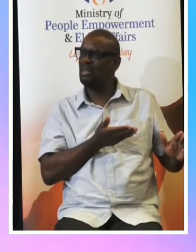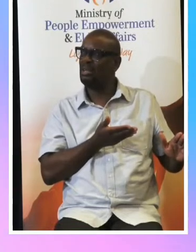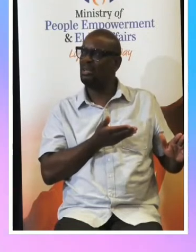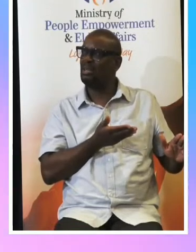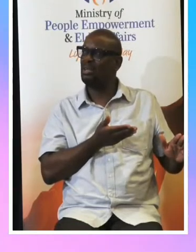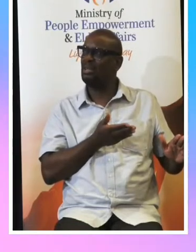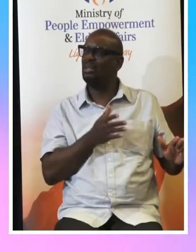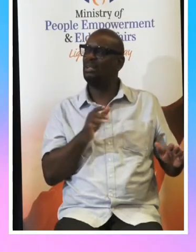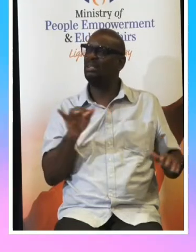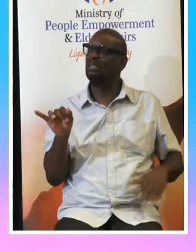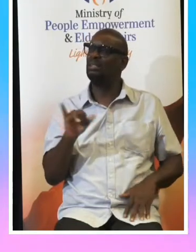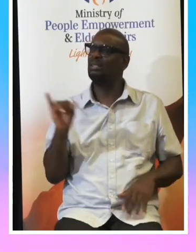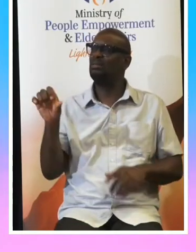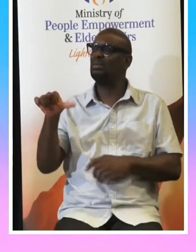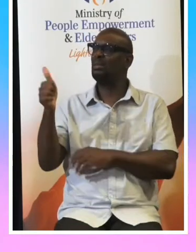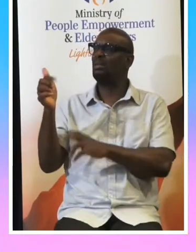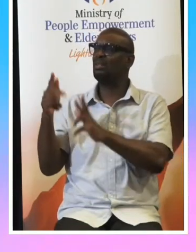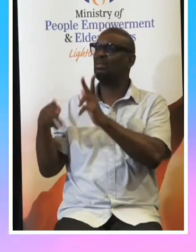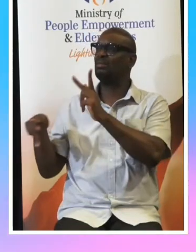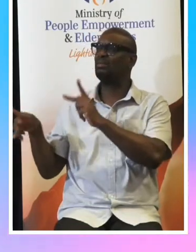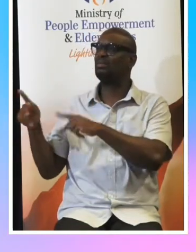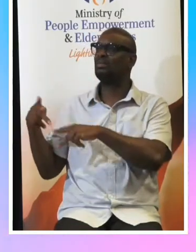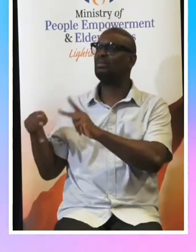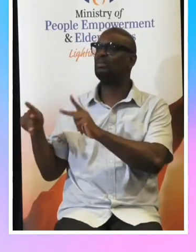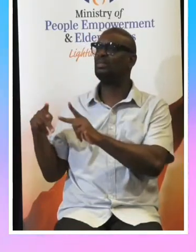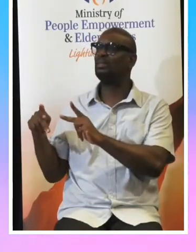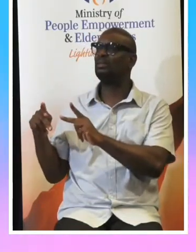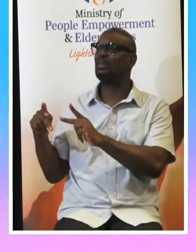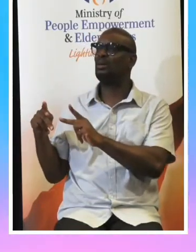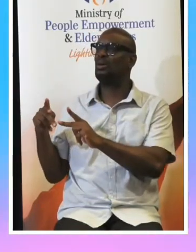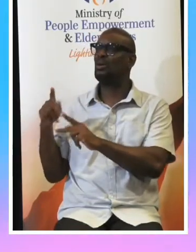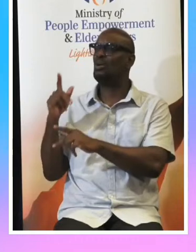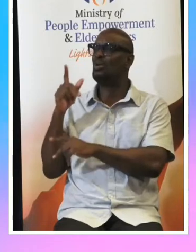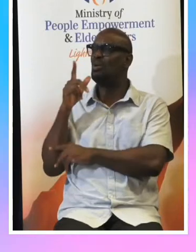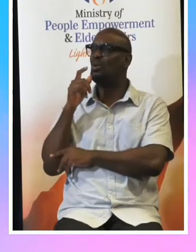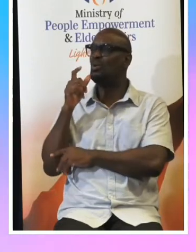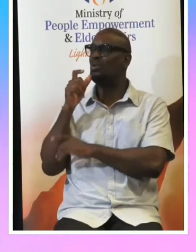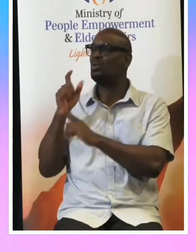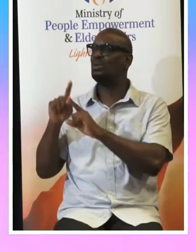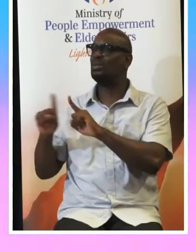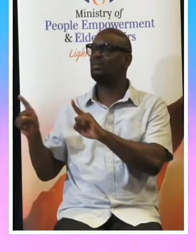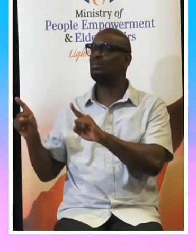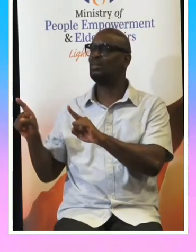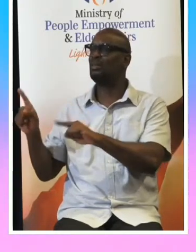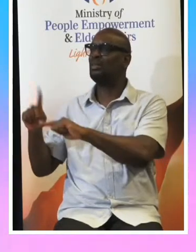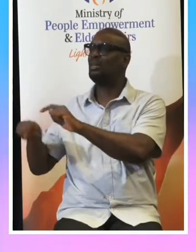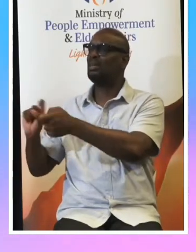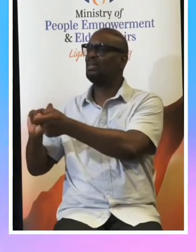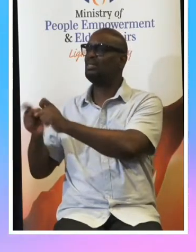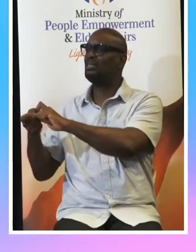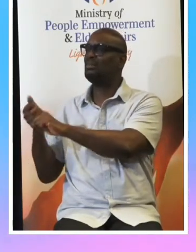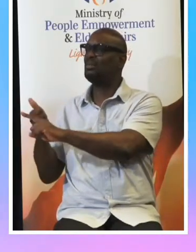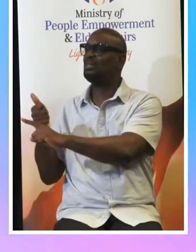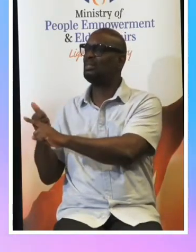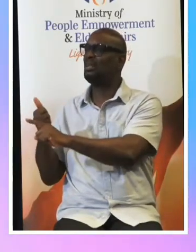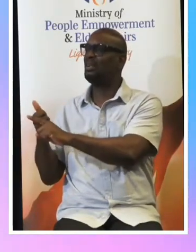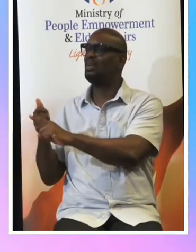favorably because of immutable characteristics, things they could do little about.